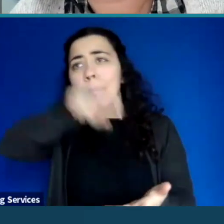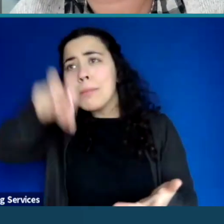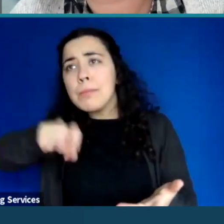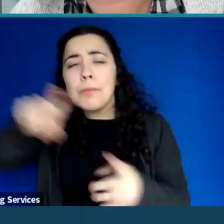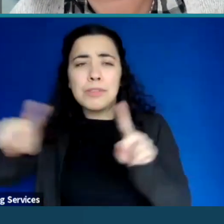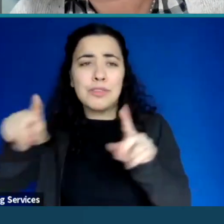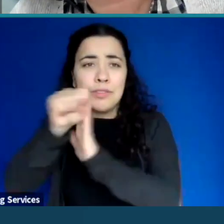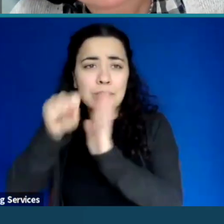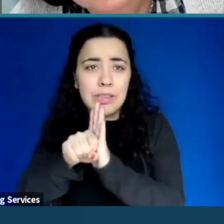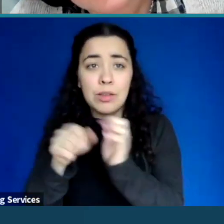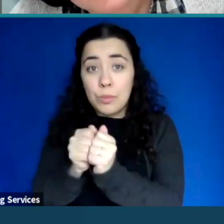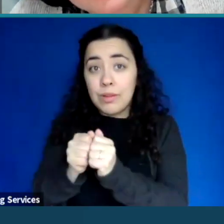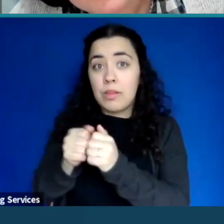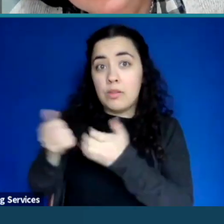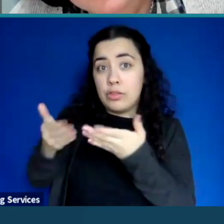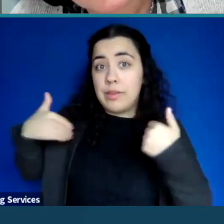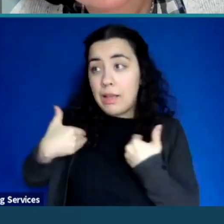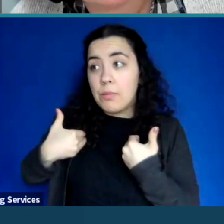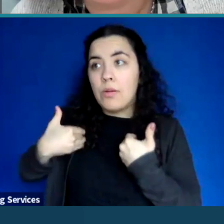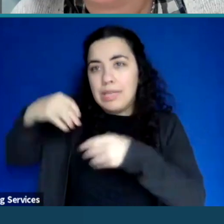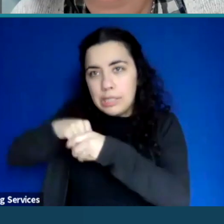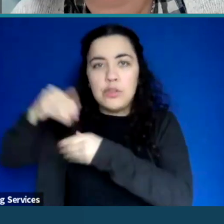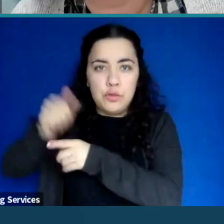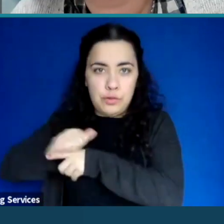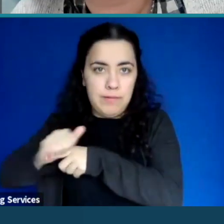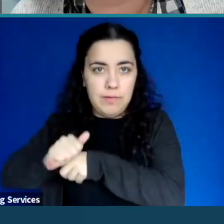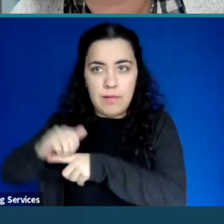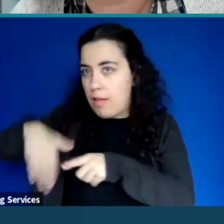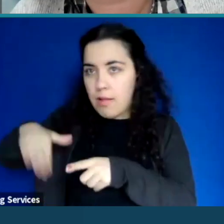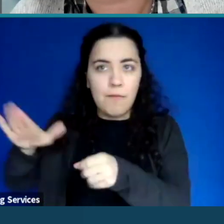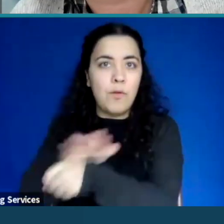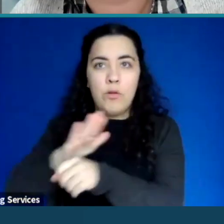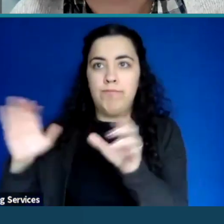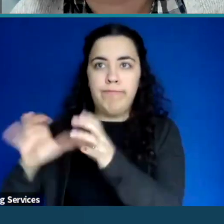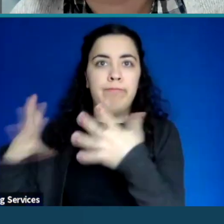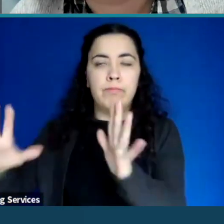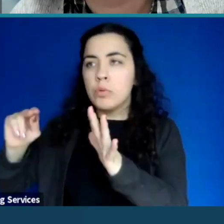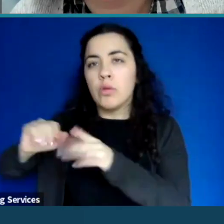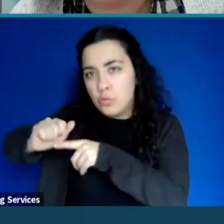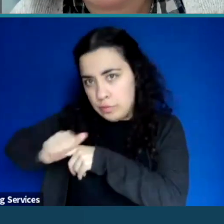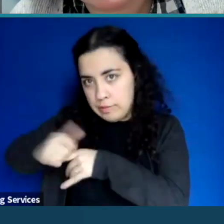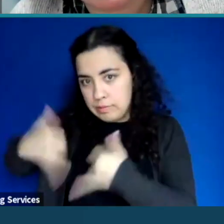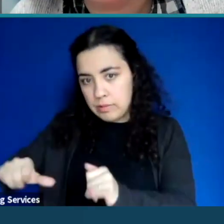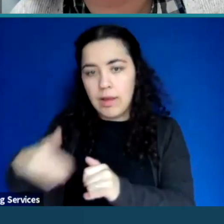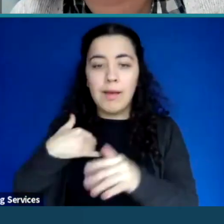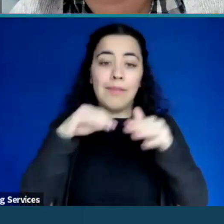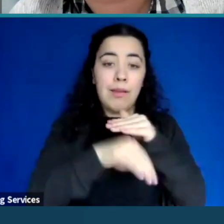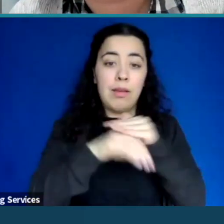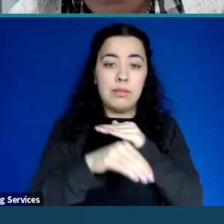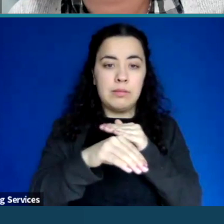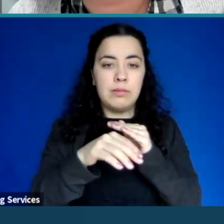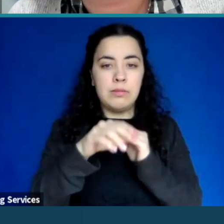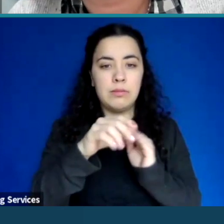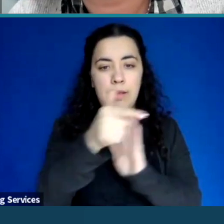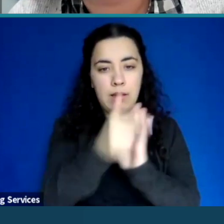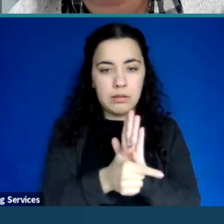service animal in training. In Illinois, you have the Service Animal Access Act, which is your state law, and then the white cane law.